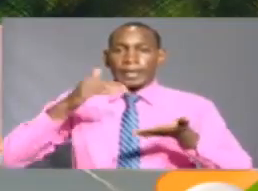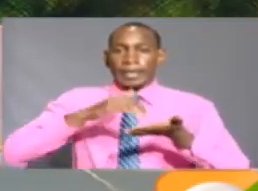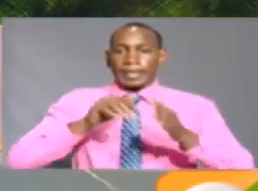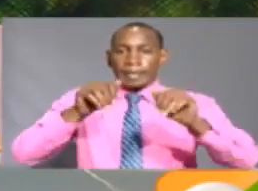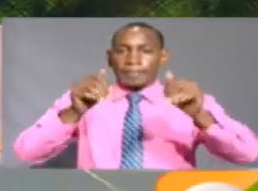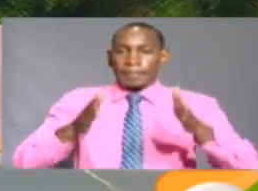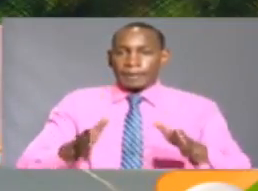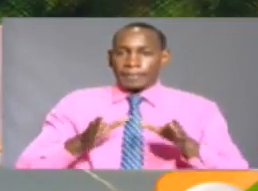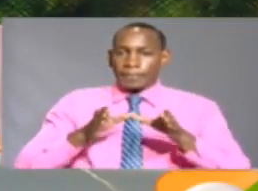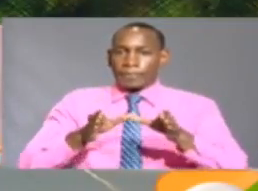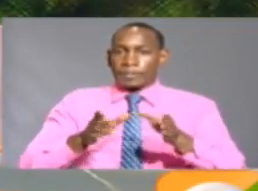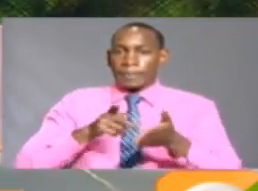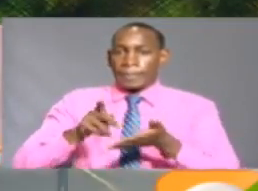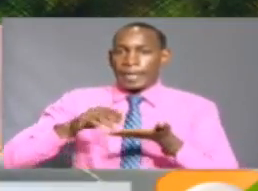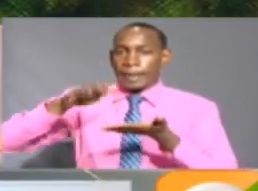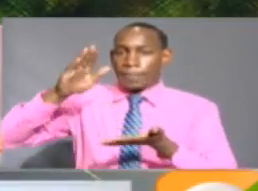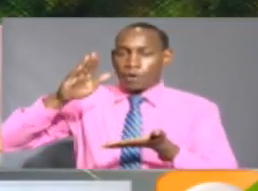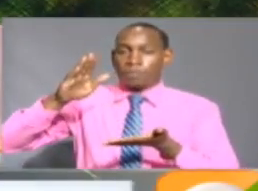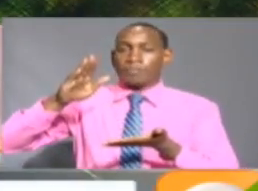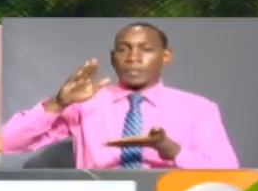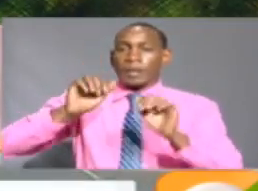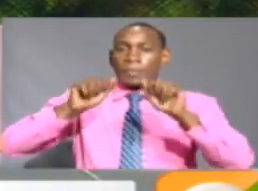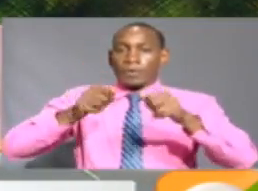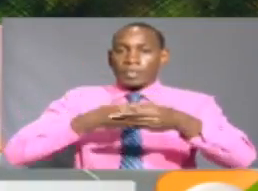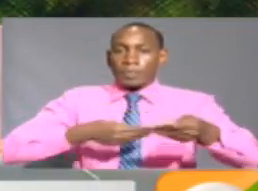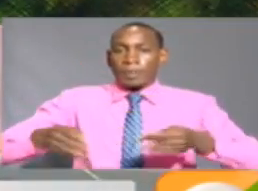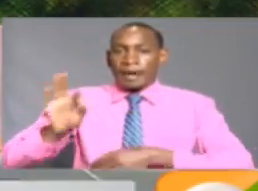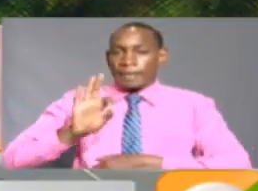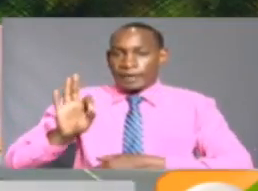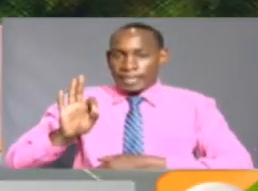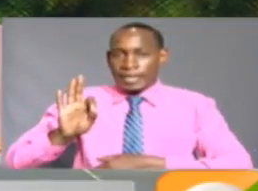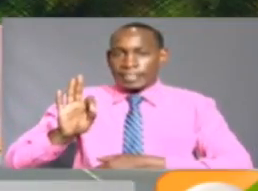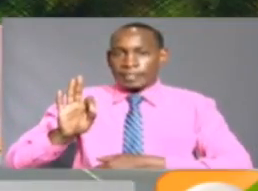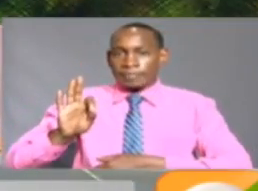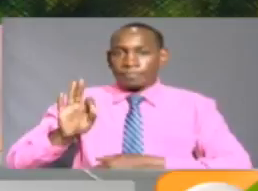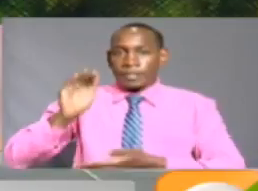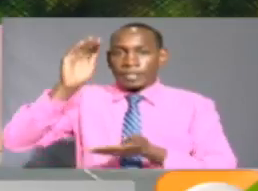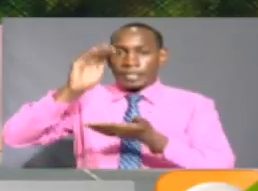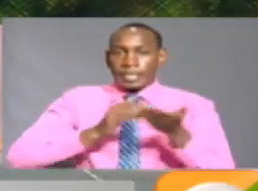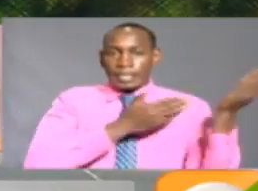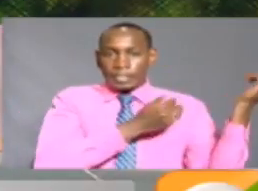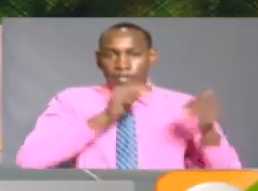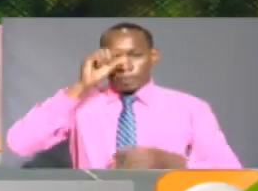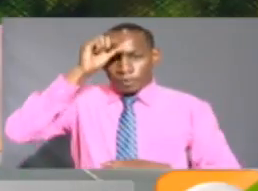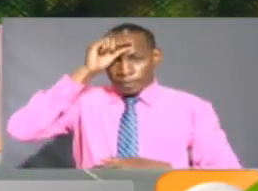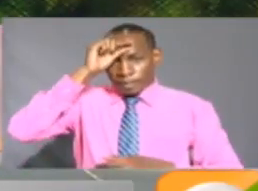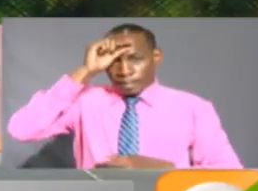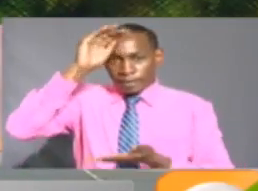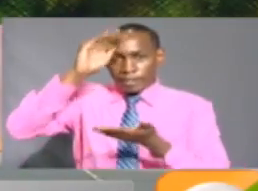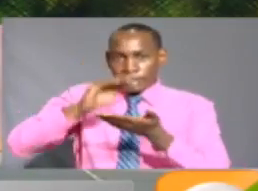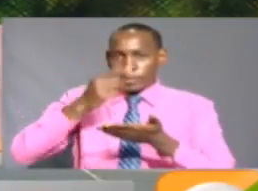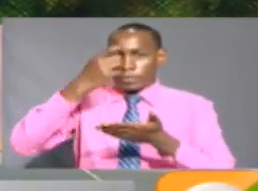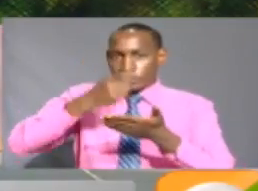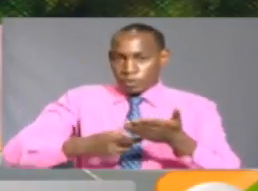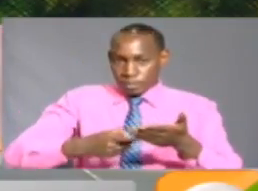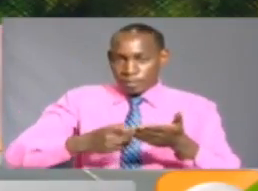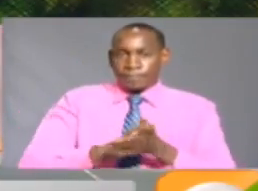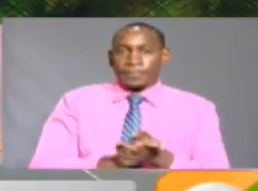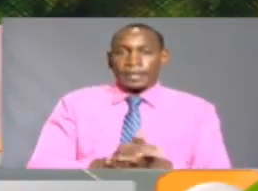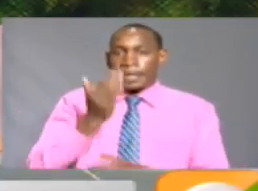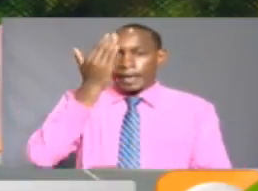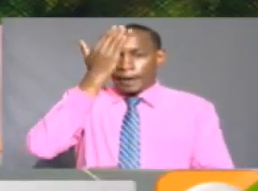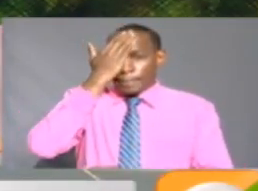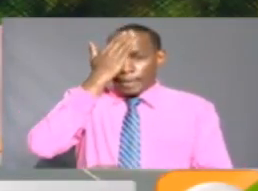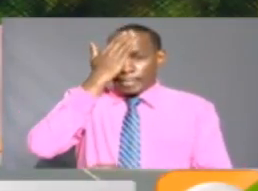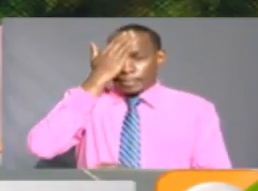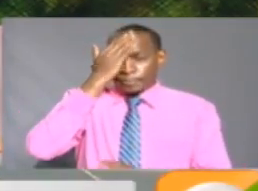Farmers will be forced to dig deeper into their pockets to buy fertilizer, with decreasing hopes that the government will subsidize the commodity. On Monday,